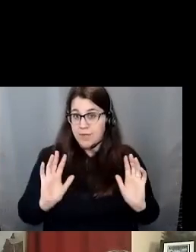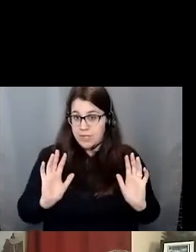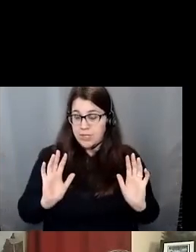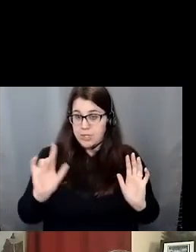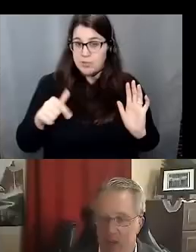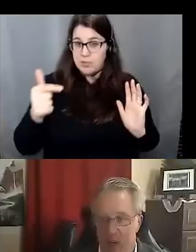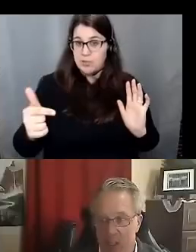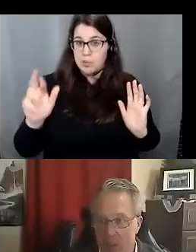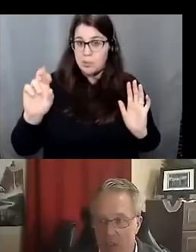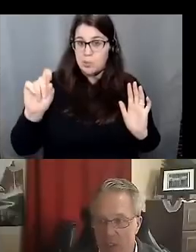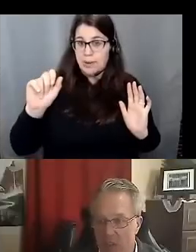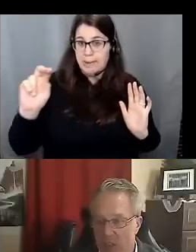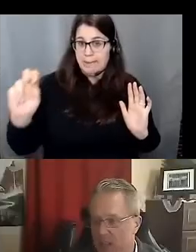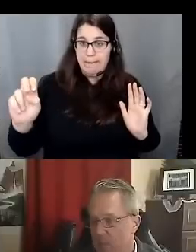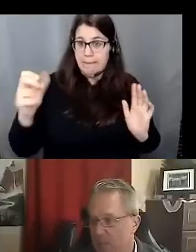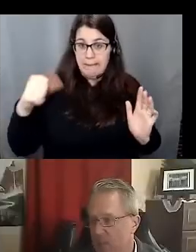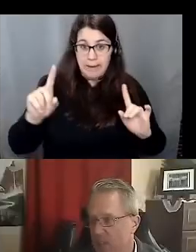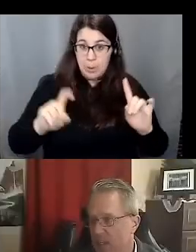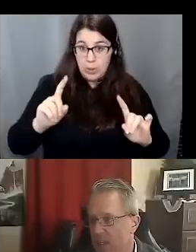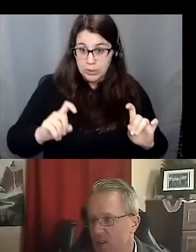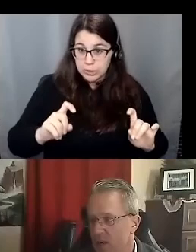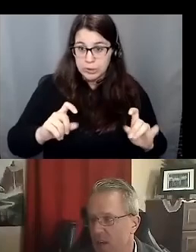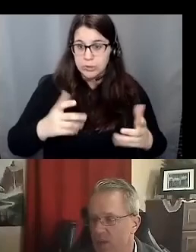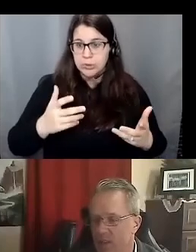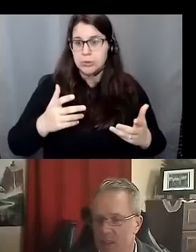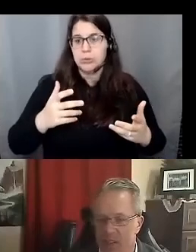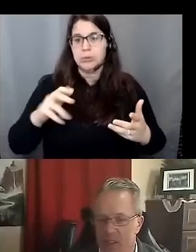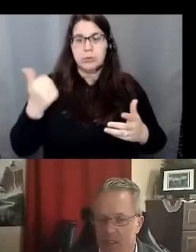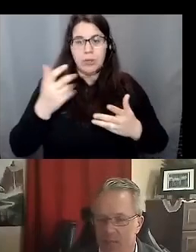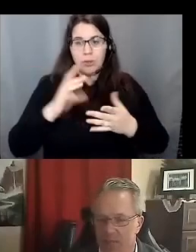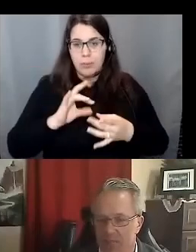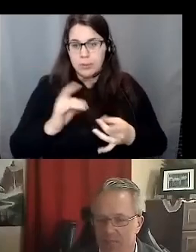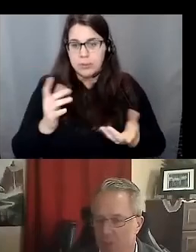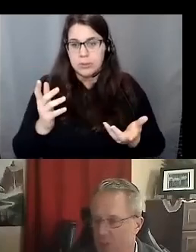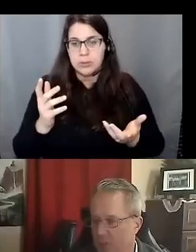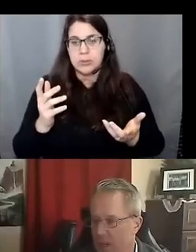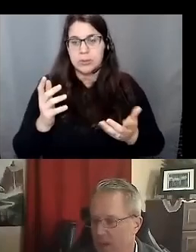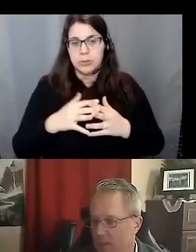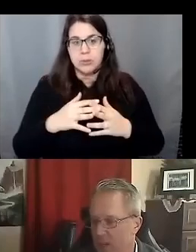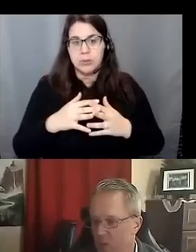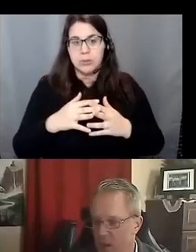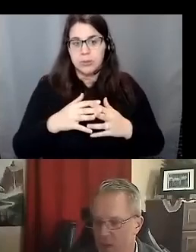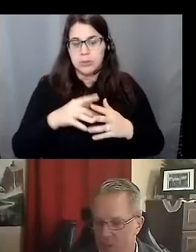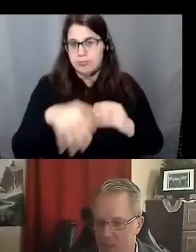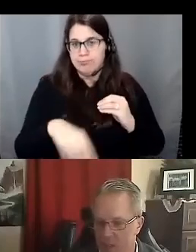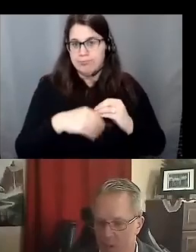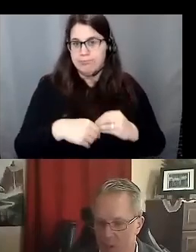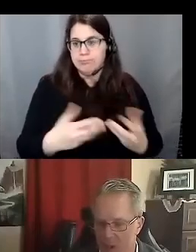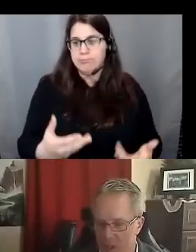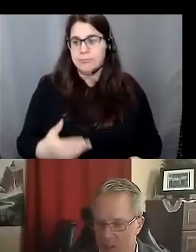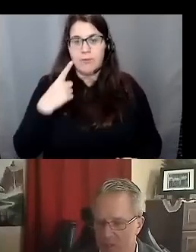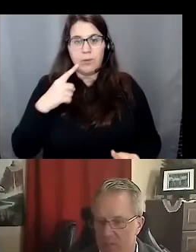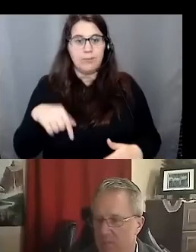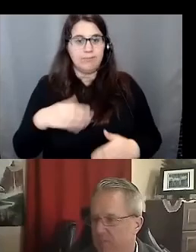Roxanne again for any questions, and then potentially any other comments that she might have to kind of wrap up the